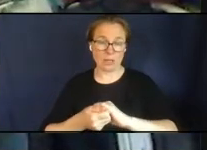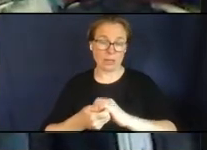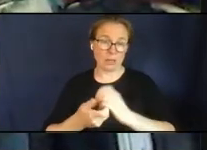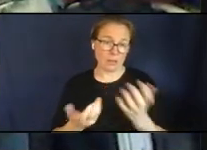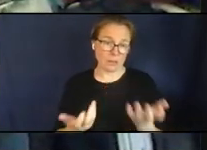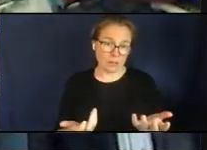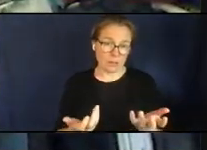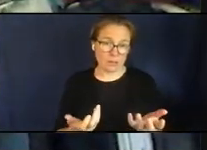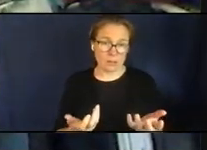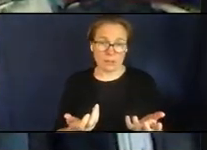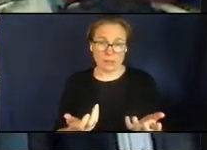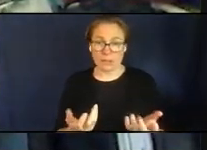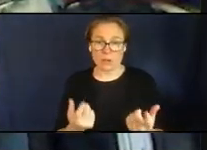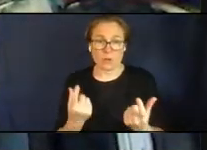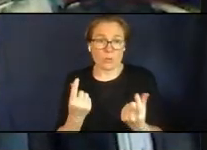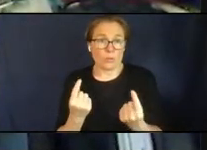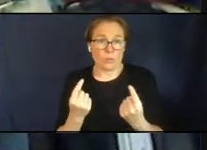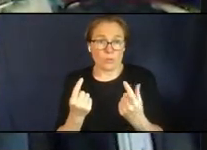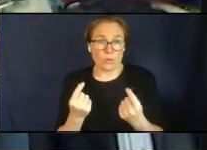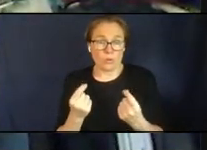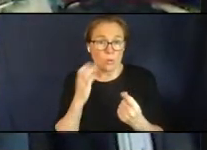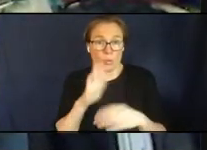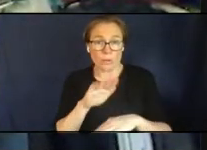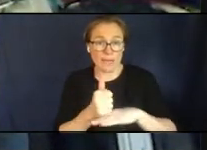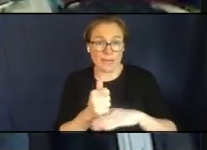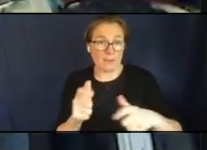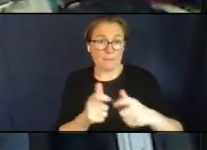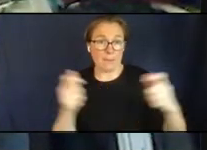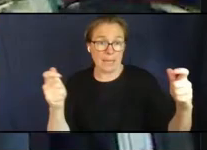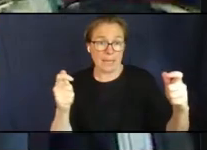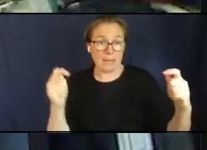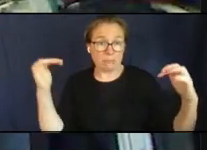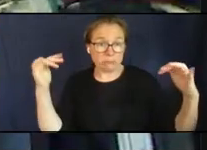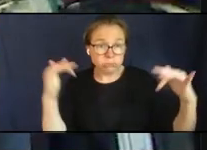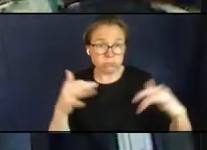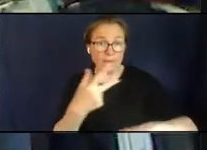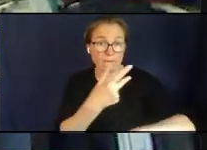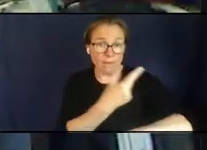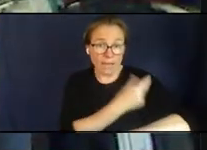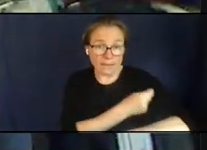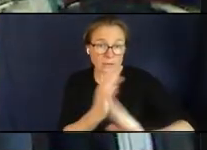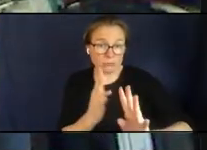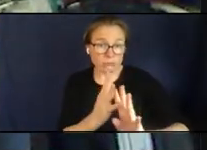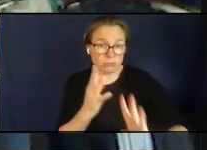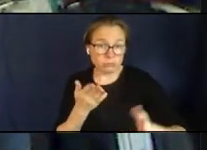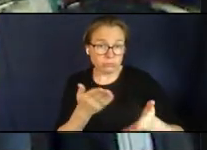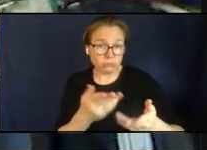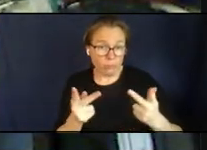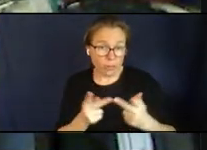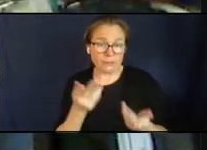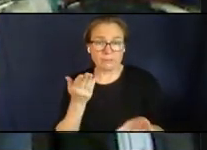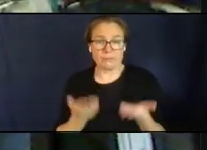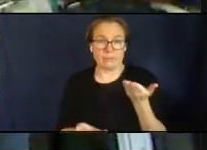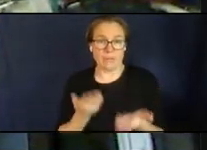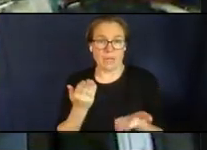vax site would stand up. But we know that these community-based programs are going to be critical to